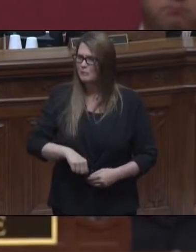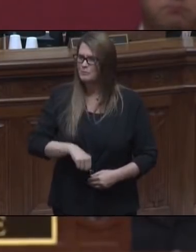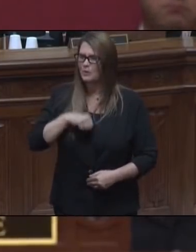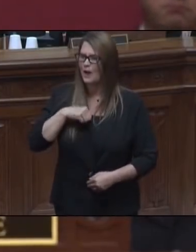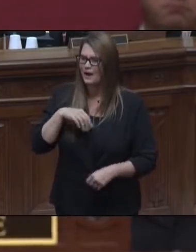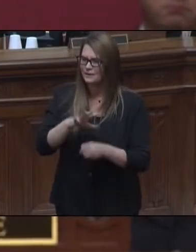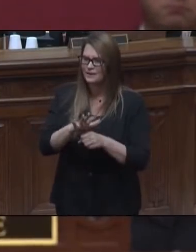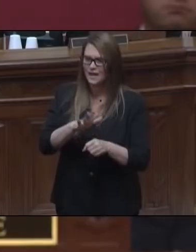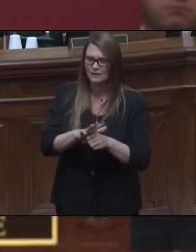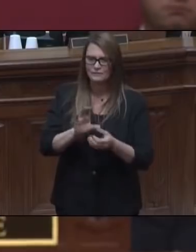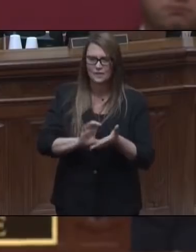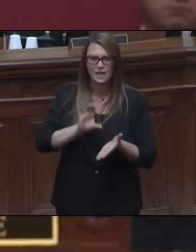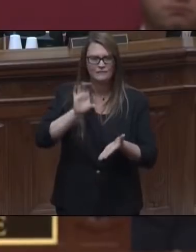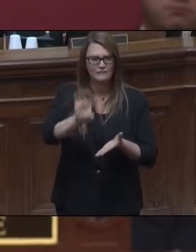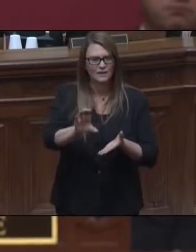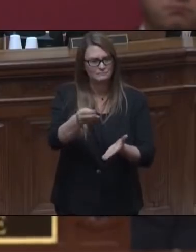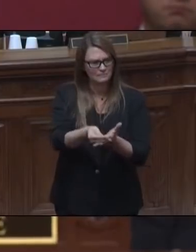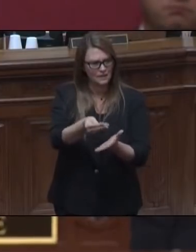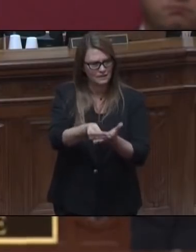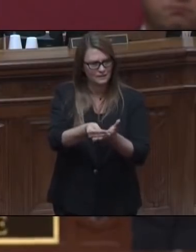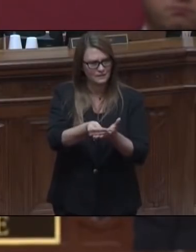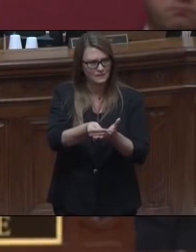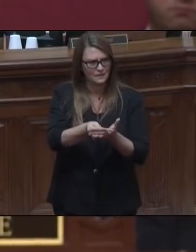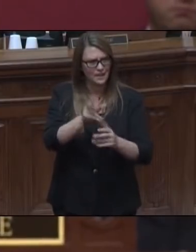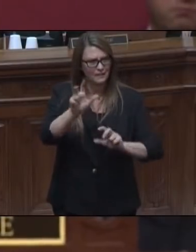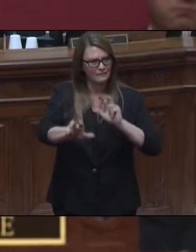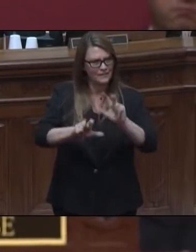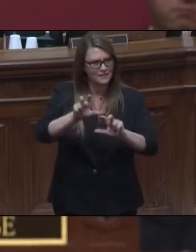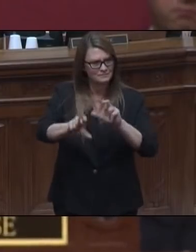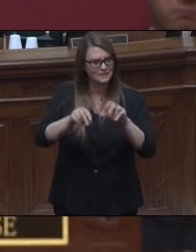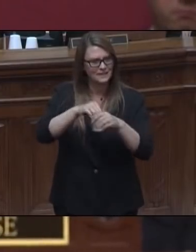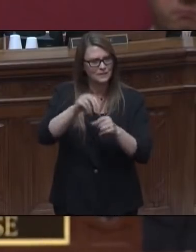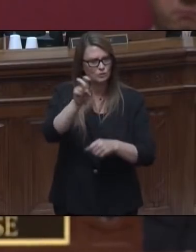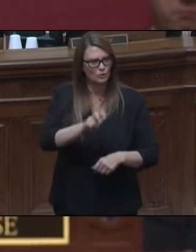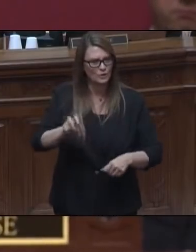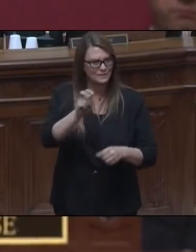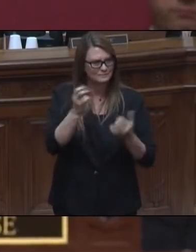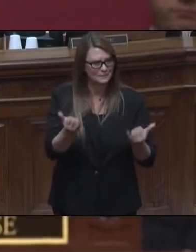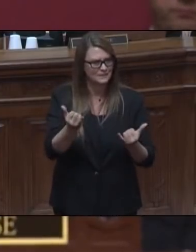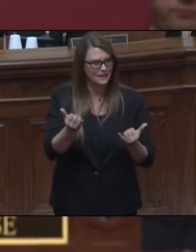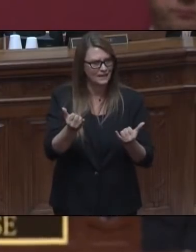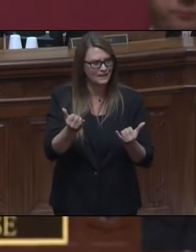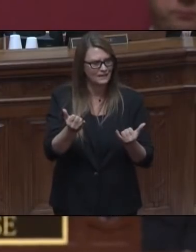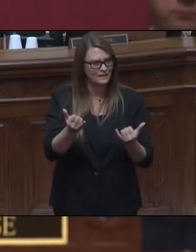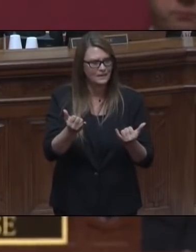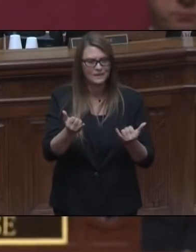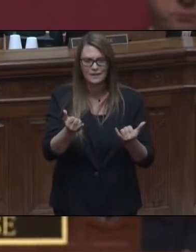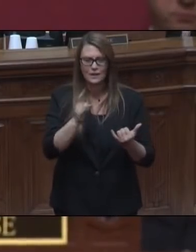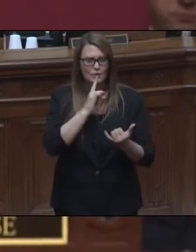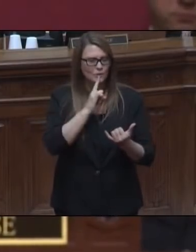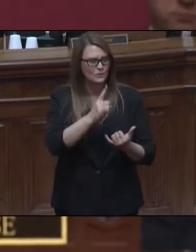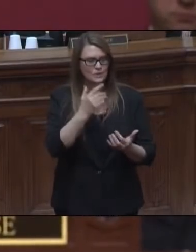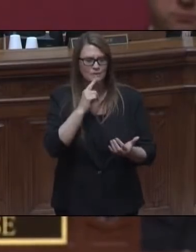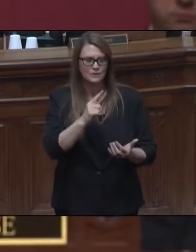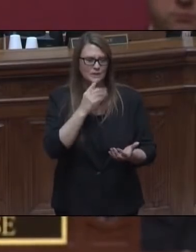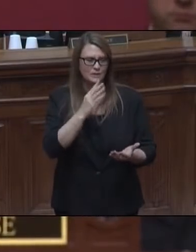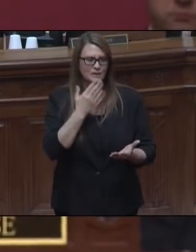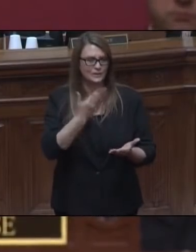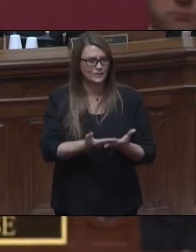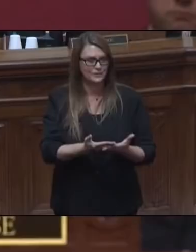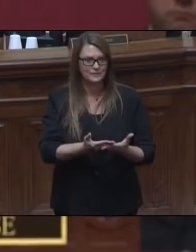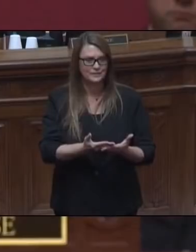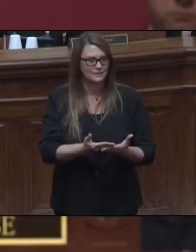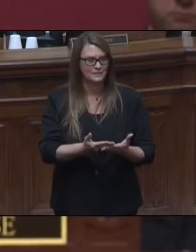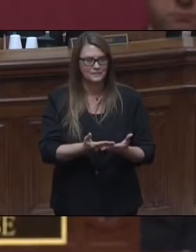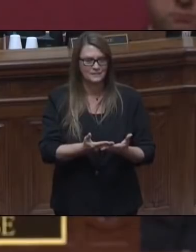just think of the investment that we've made in tourism and what has happened in this state. It is unbelievable. And you know what I'm